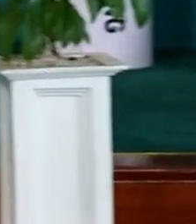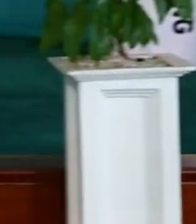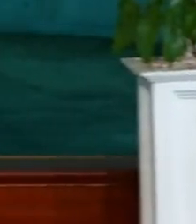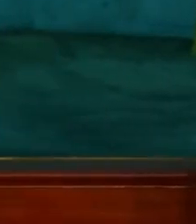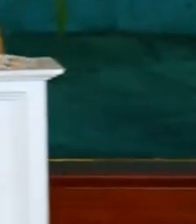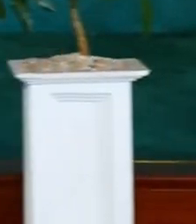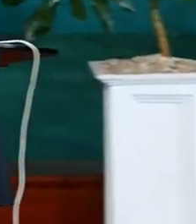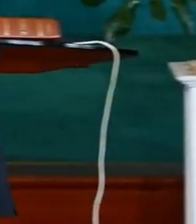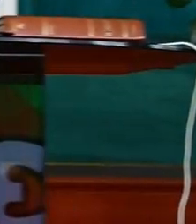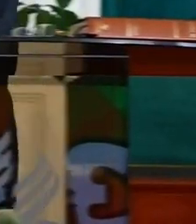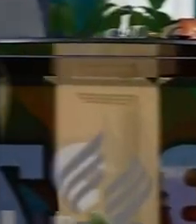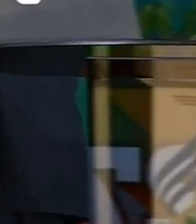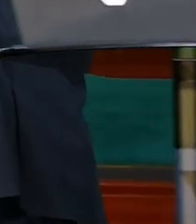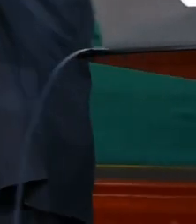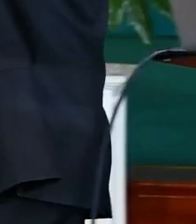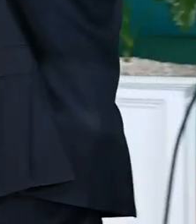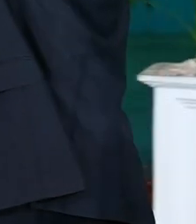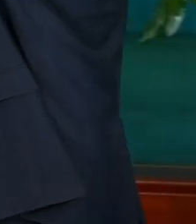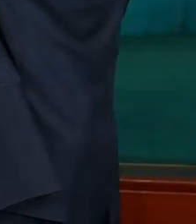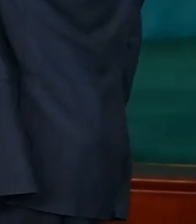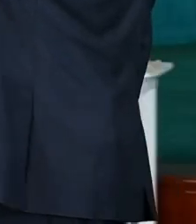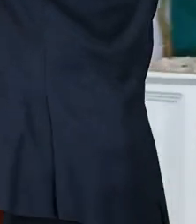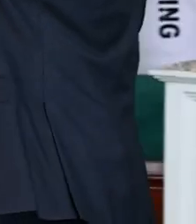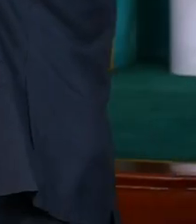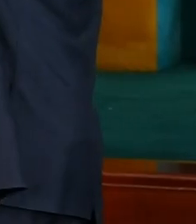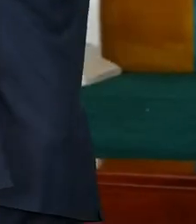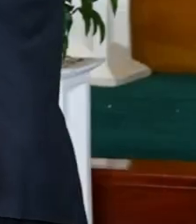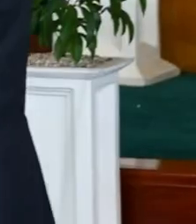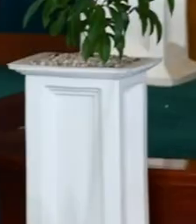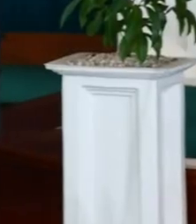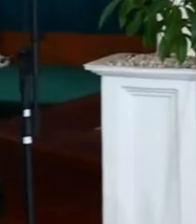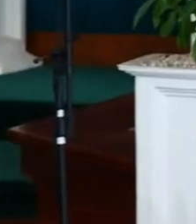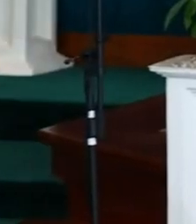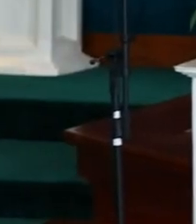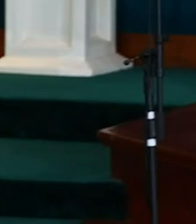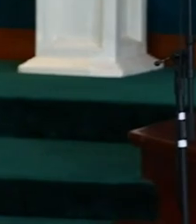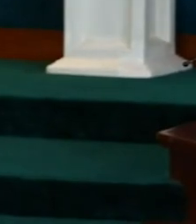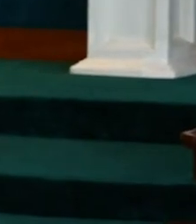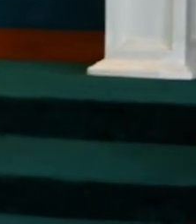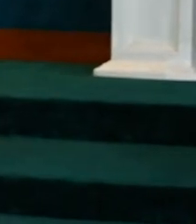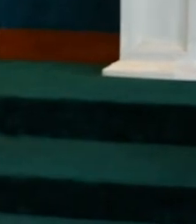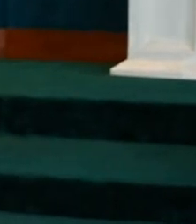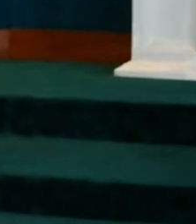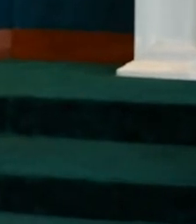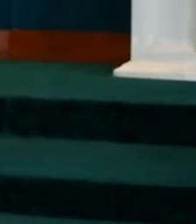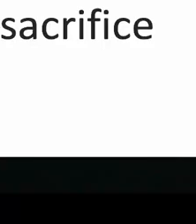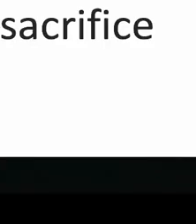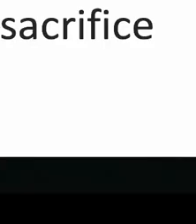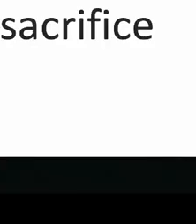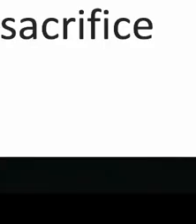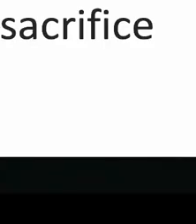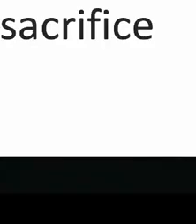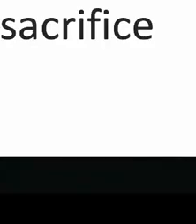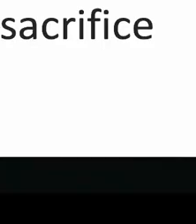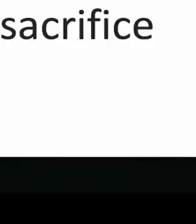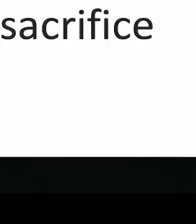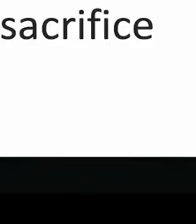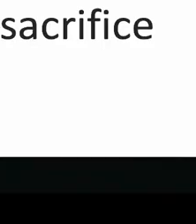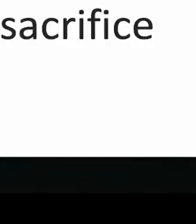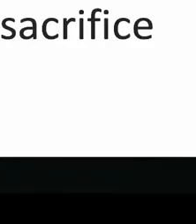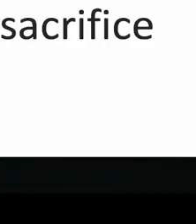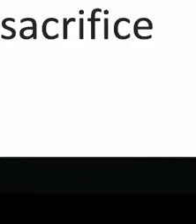Threw Jonah in the ocean, in the raging sea. And the look at the text says, and